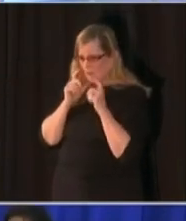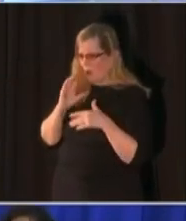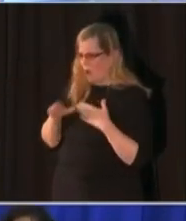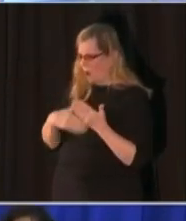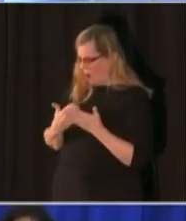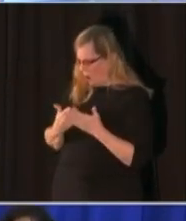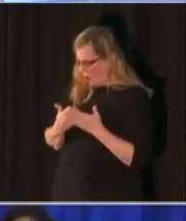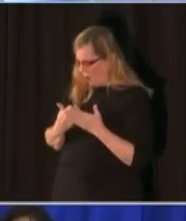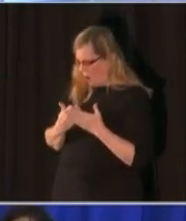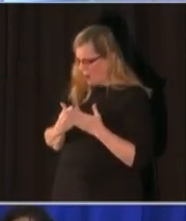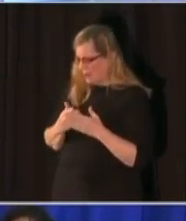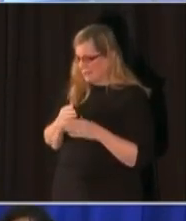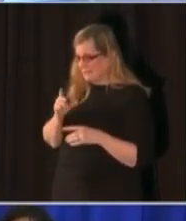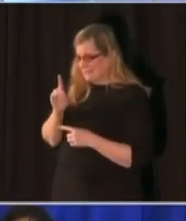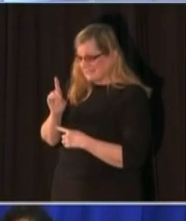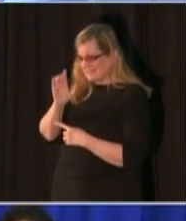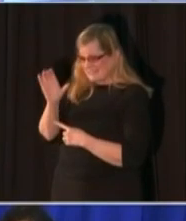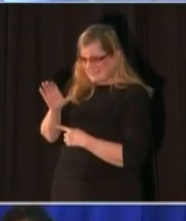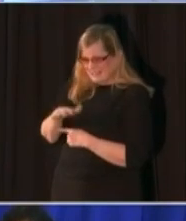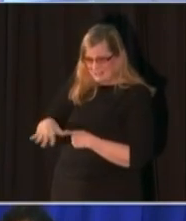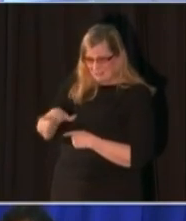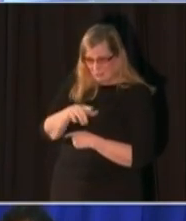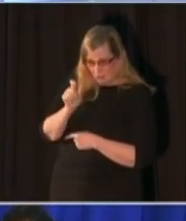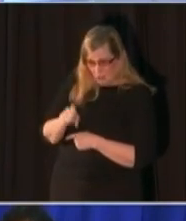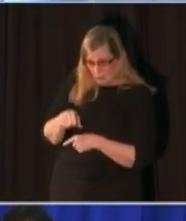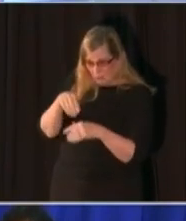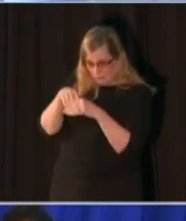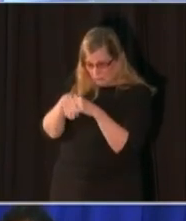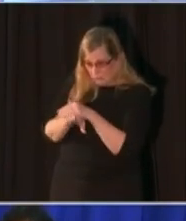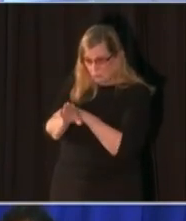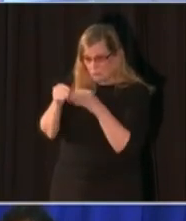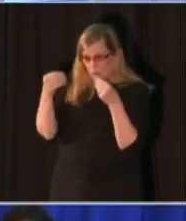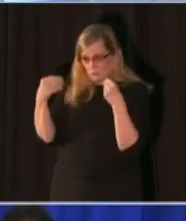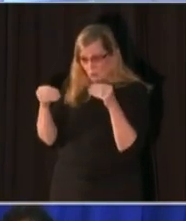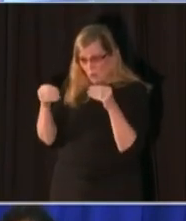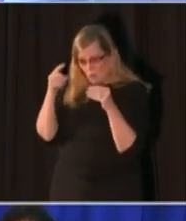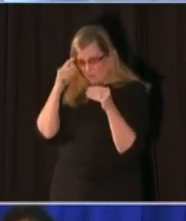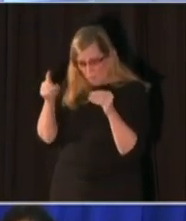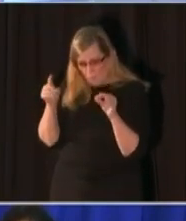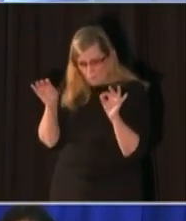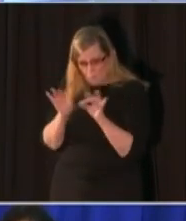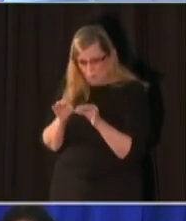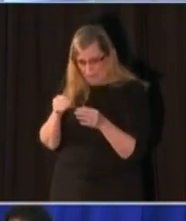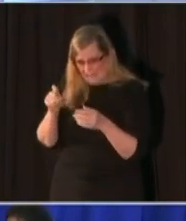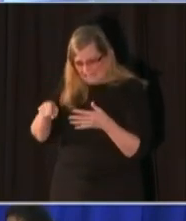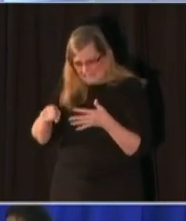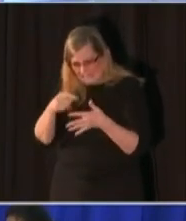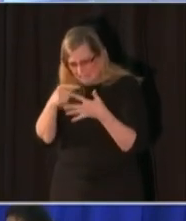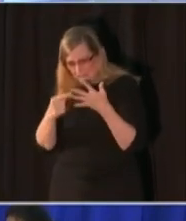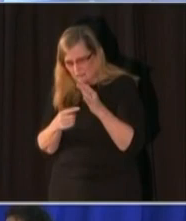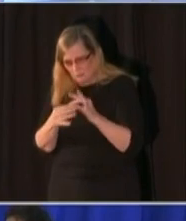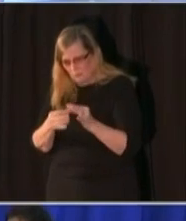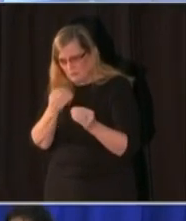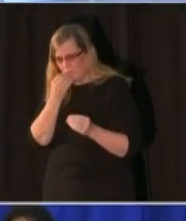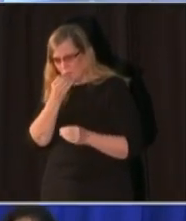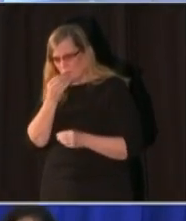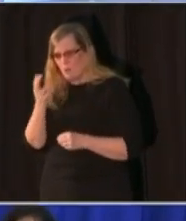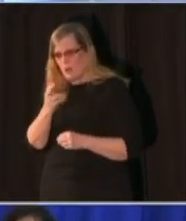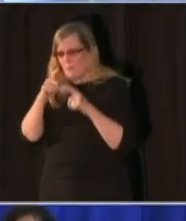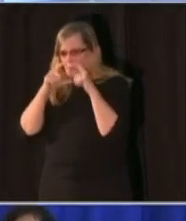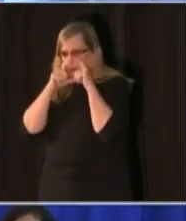when they have to go into a store to do an essential activity, which is buy food, to wear a mask. Any other questions?